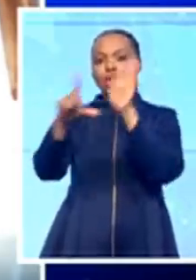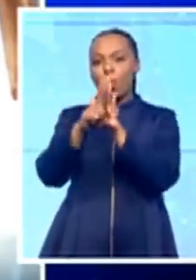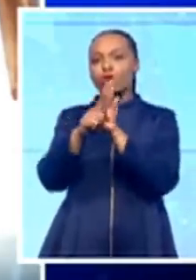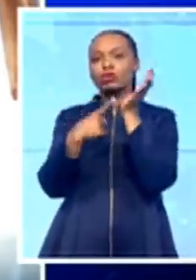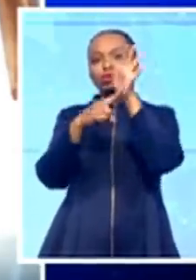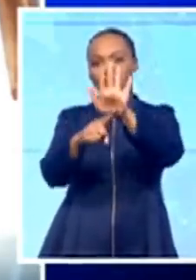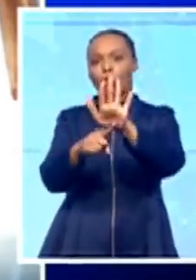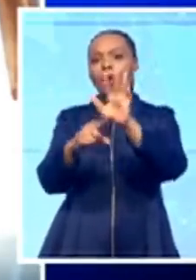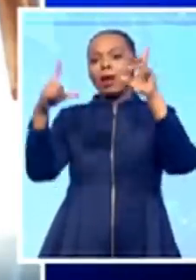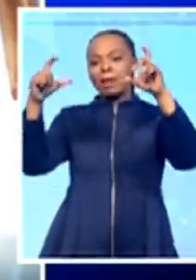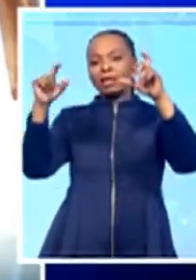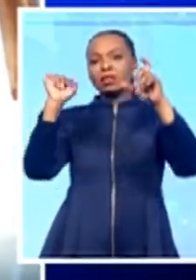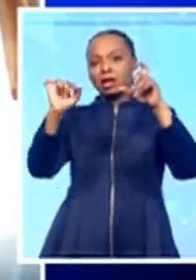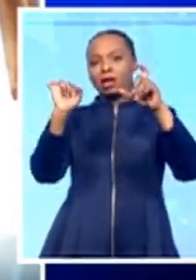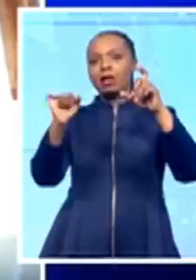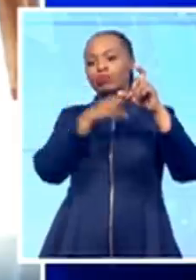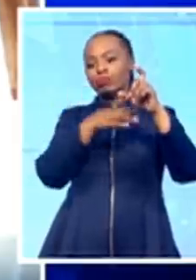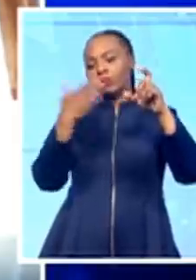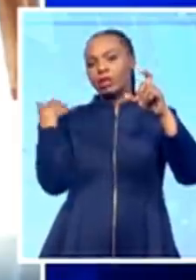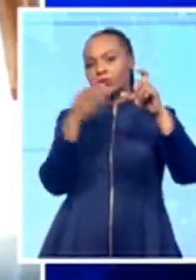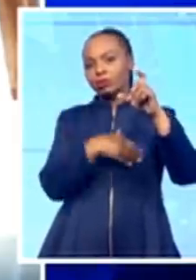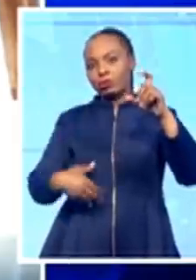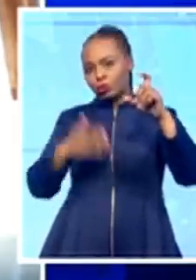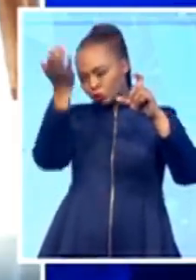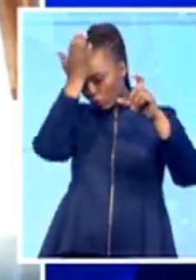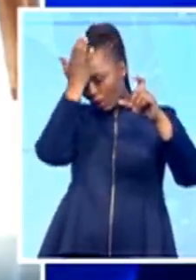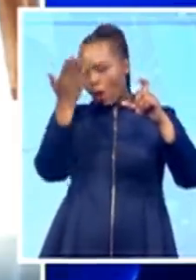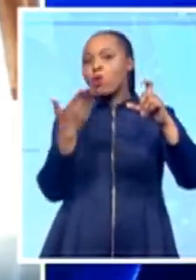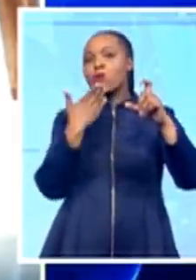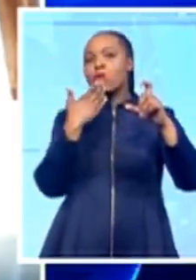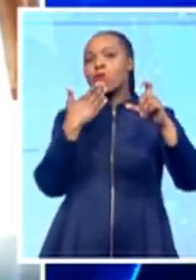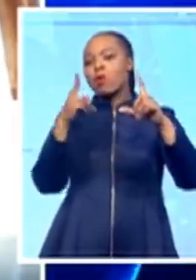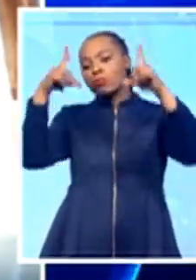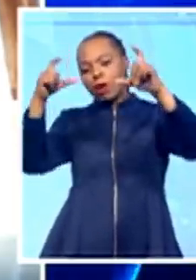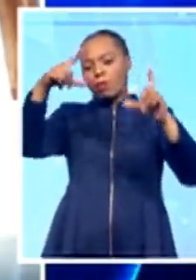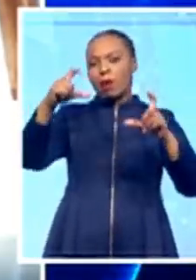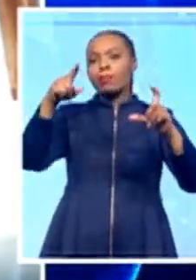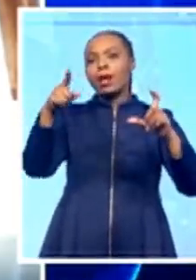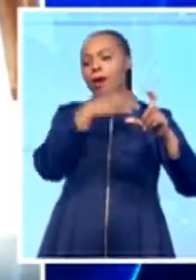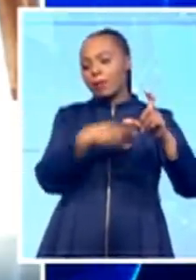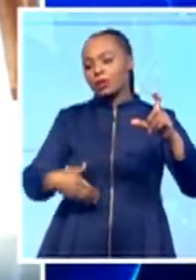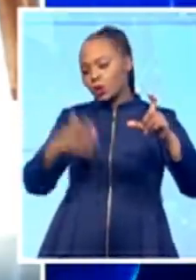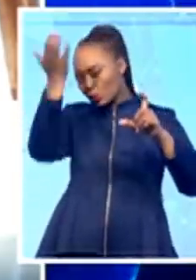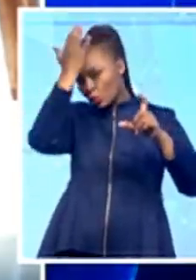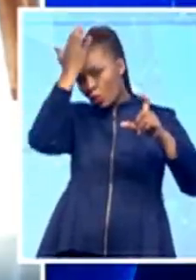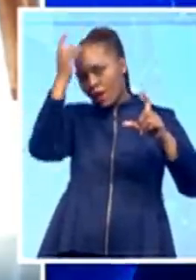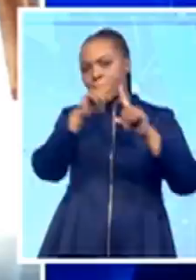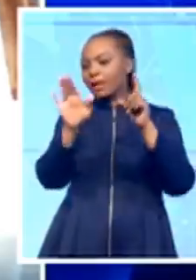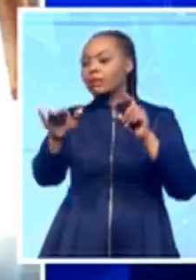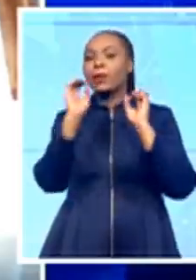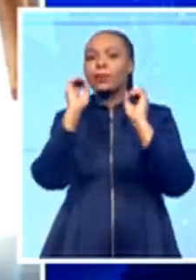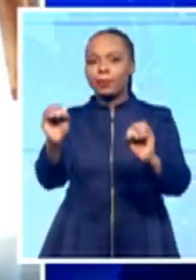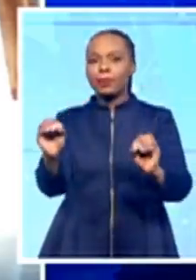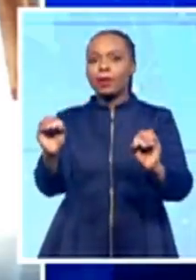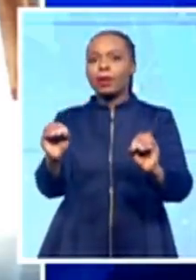who took President Zuma's pictures without his consent? And this has happened in the prison precinct, as it were. And